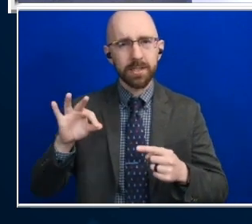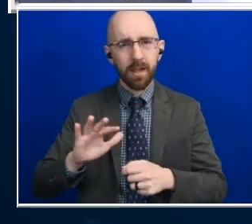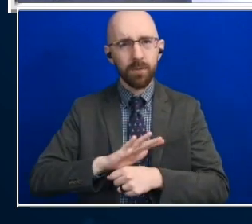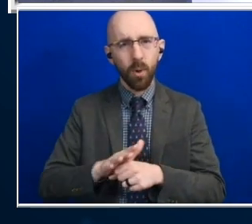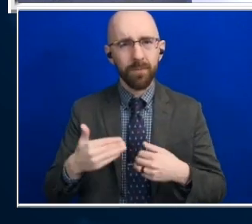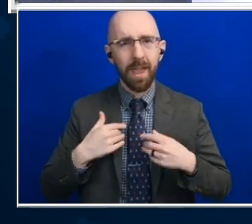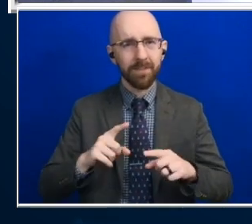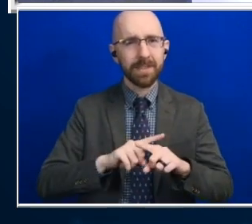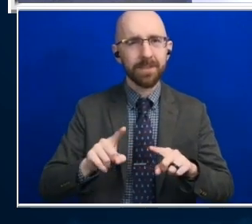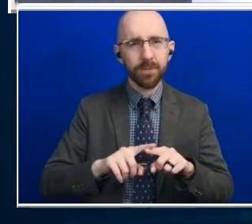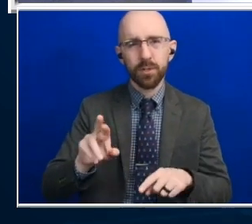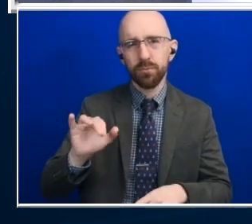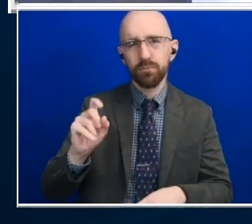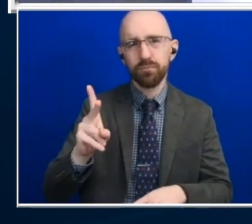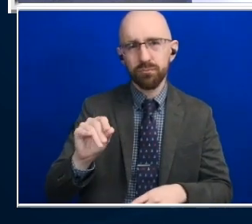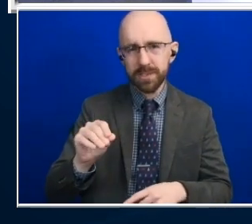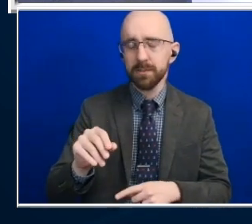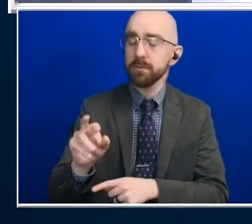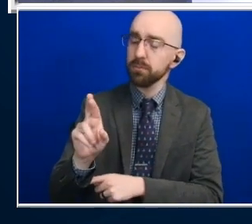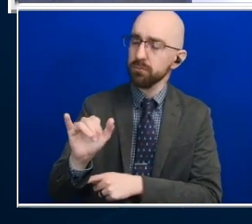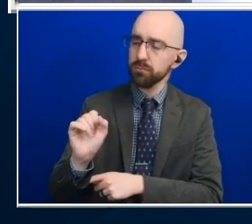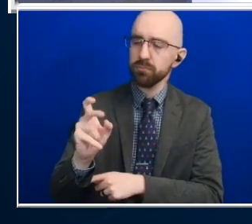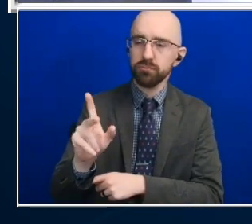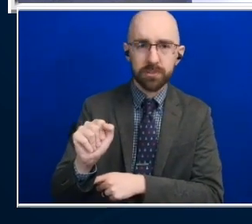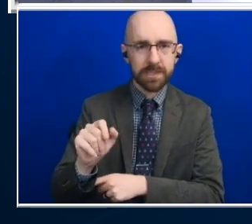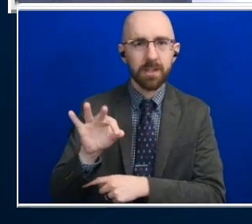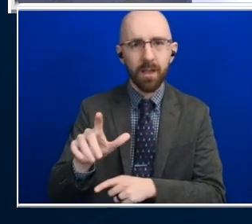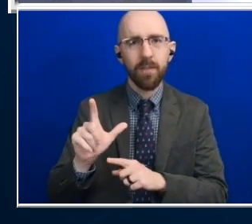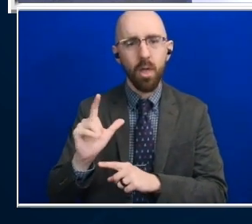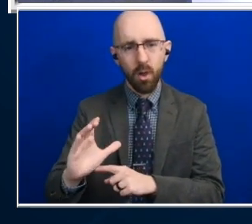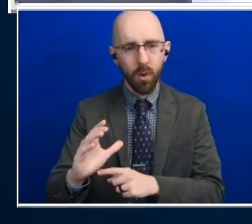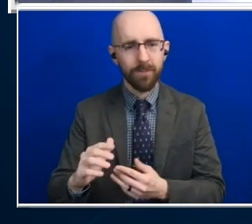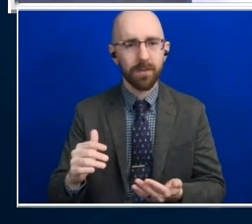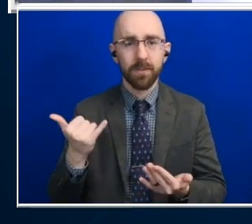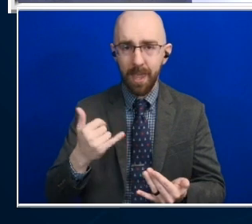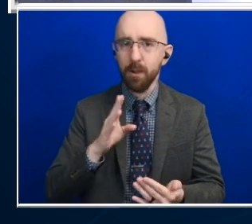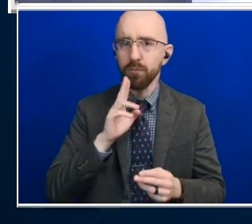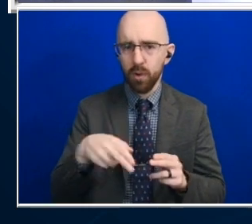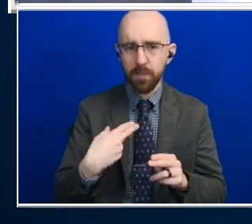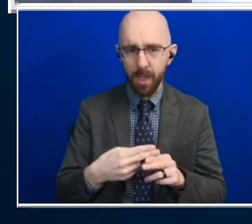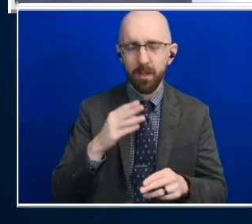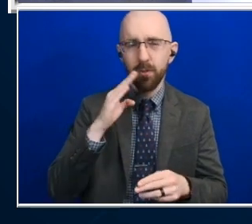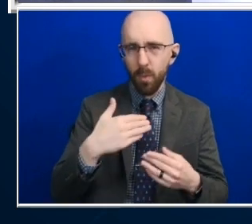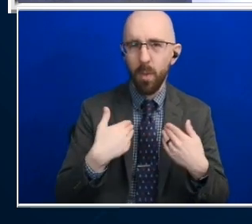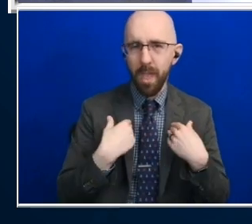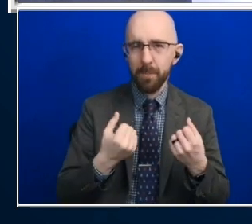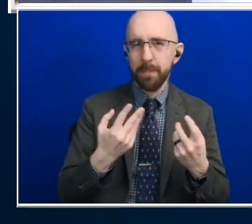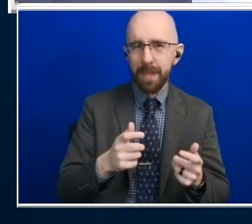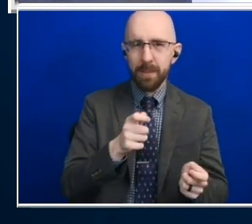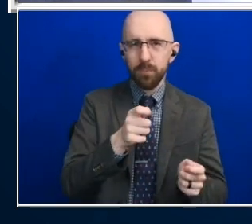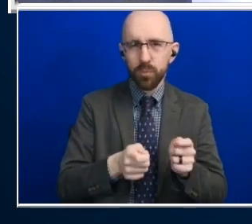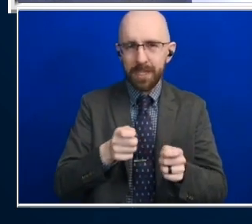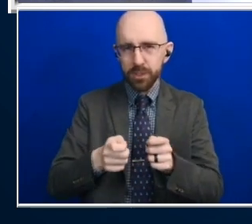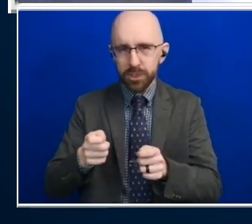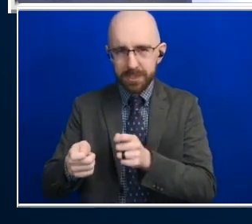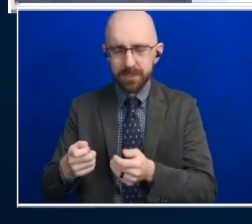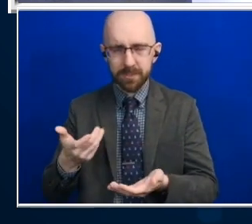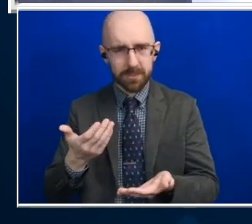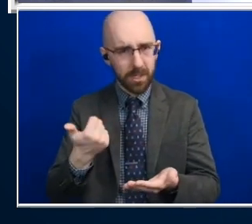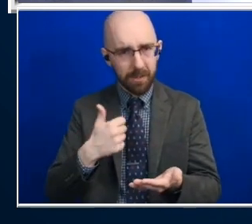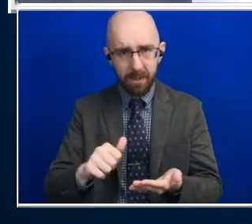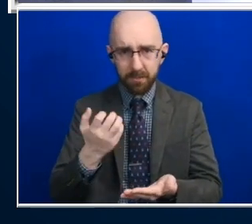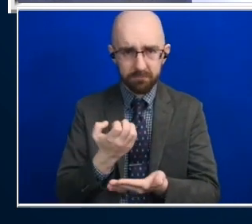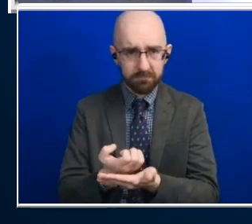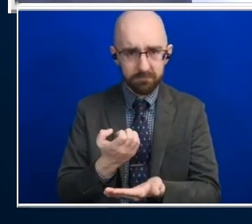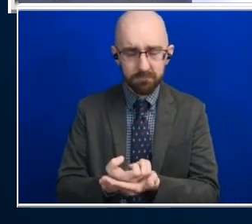risks of long COVID? So now we're talking about, we know we've had a lot of mutations. Is there any evidence to know that some